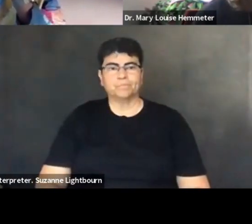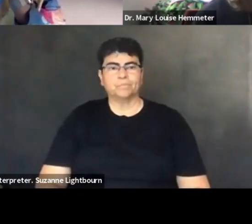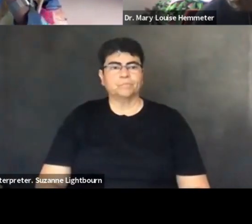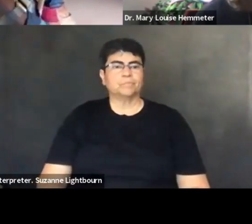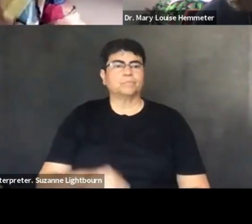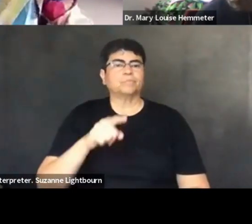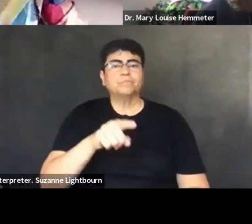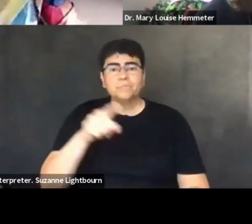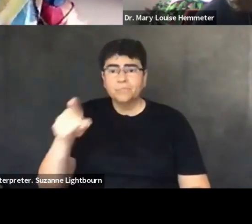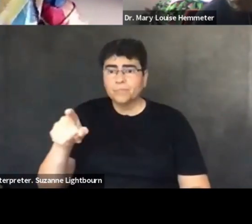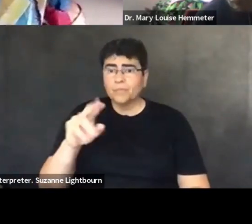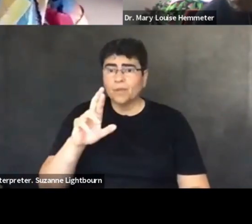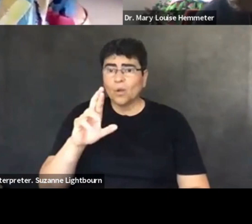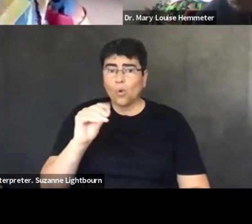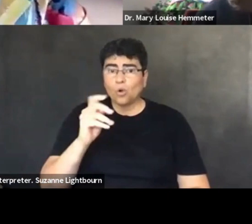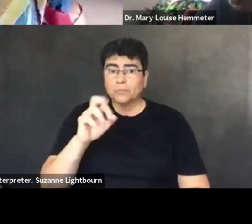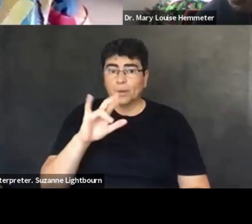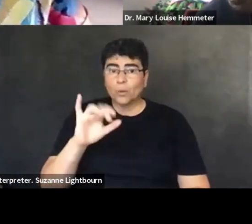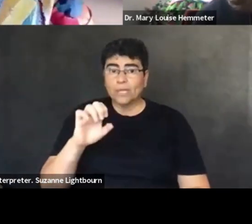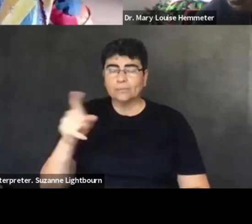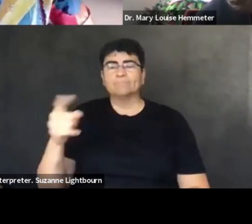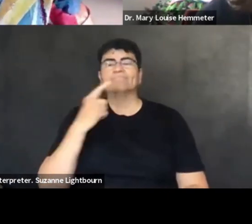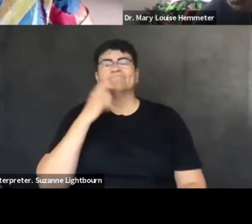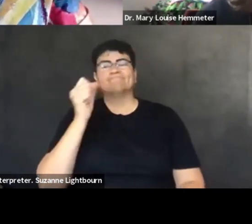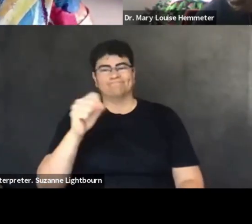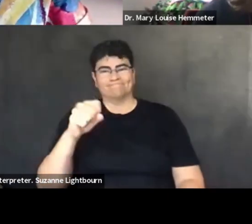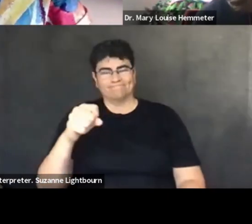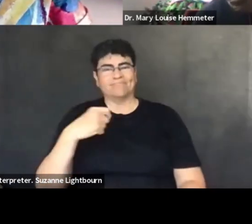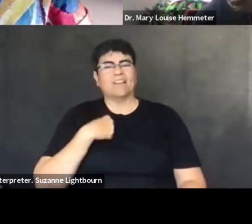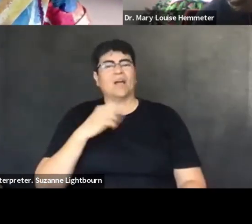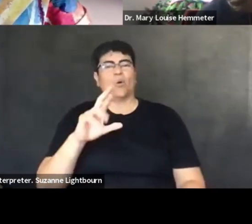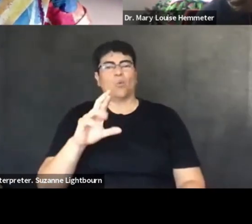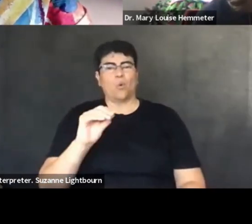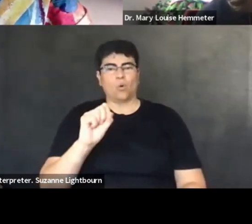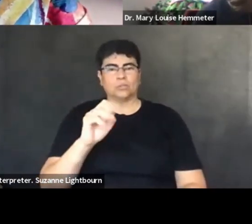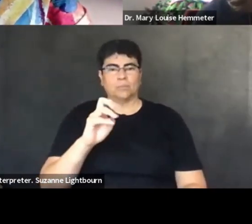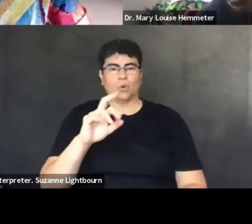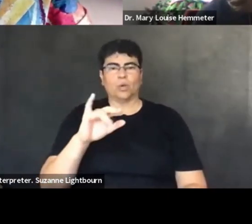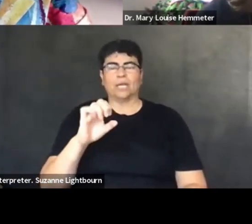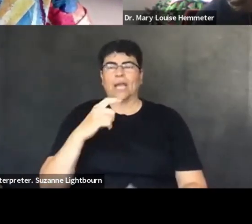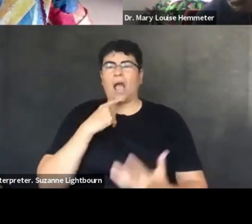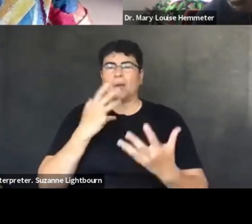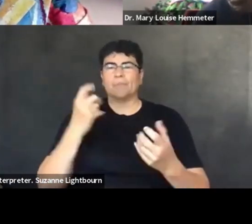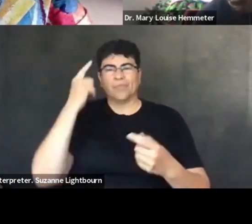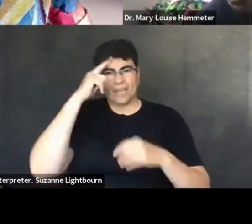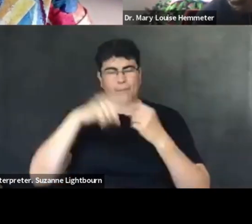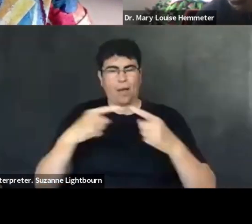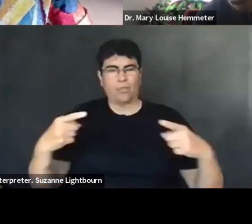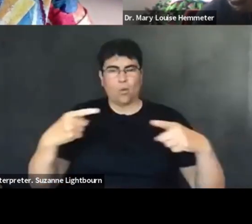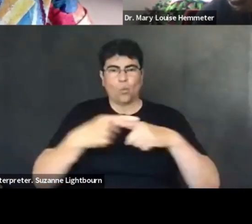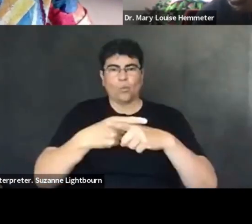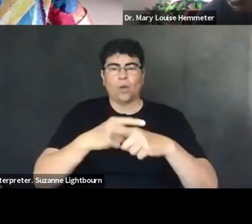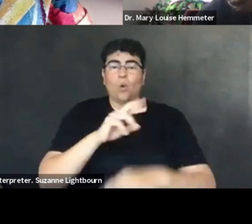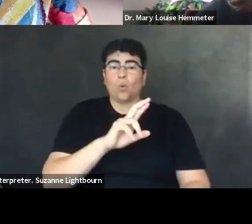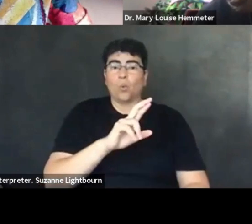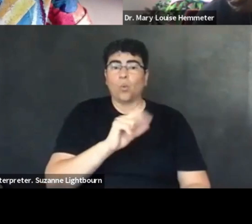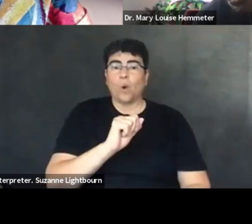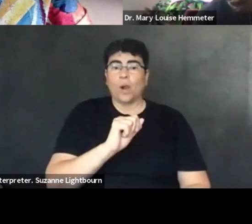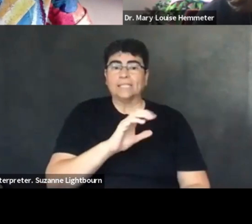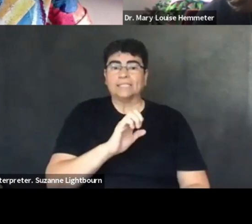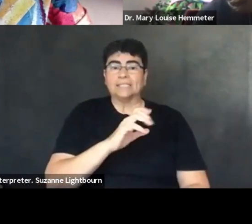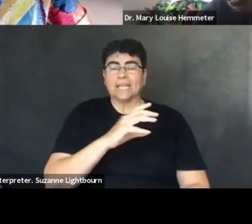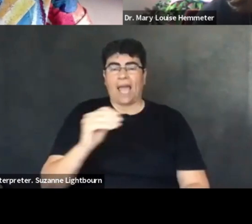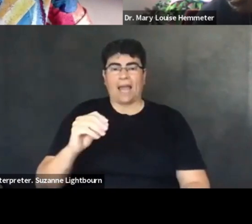Rosemarie, do you want to chime in? Sure. I'm thinking about the intersection of race and ability specifically, that